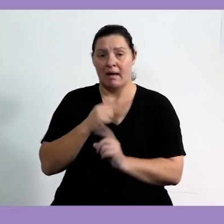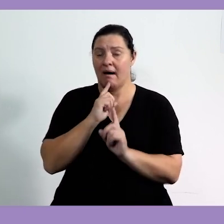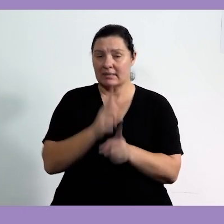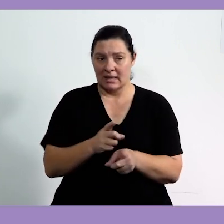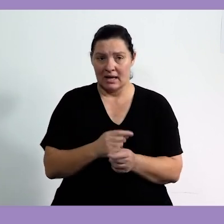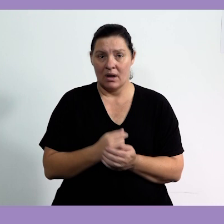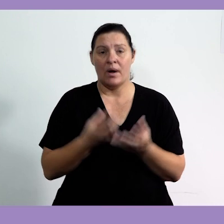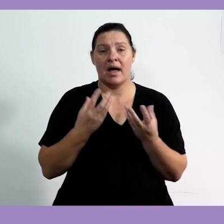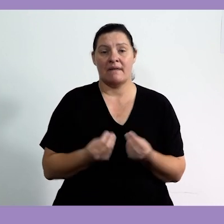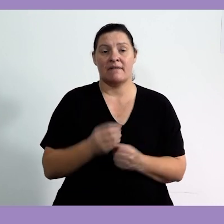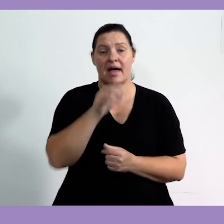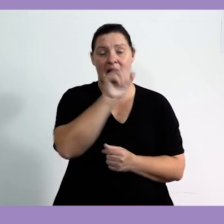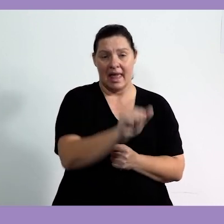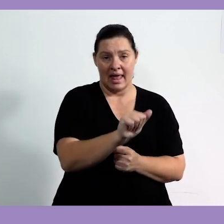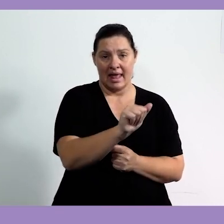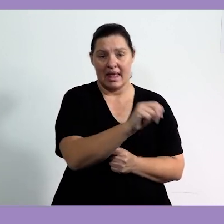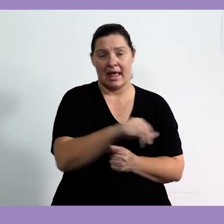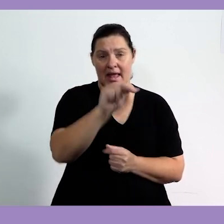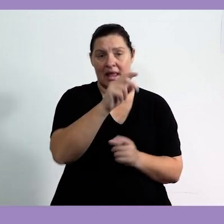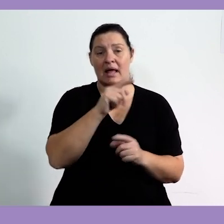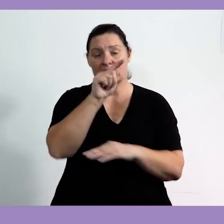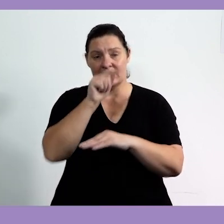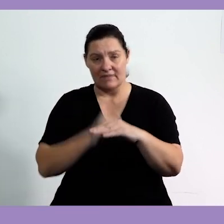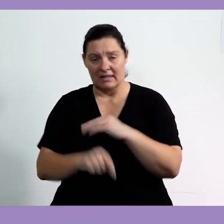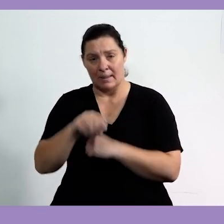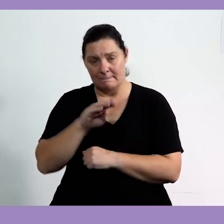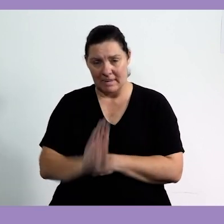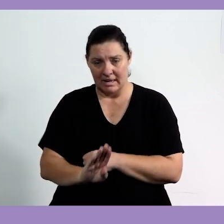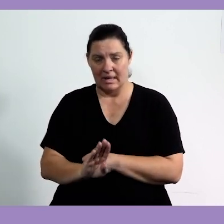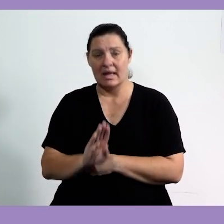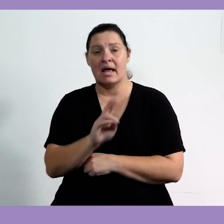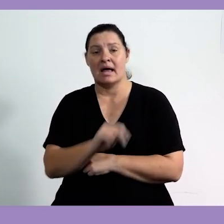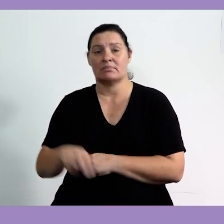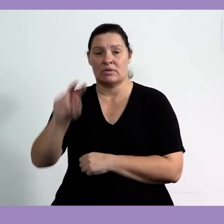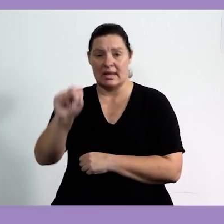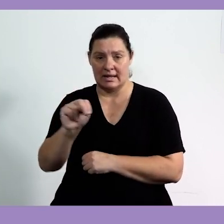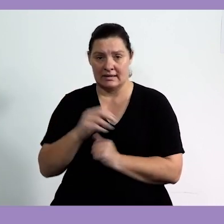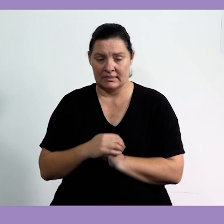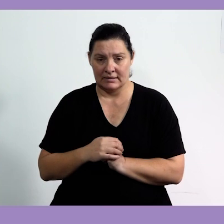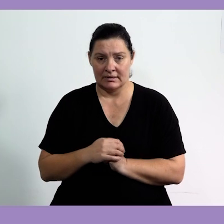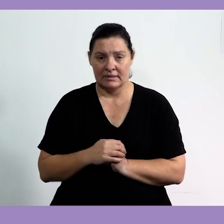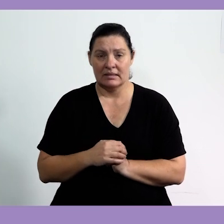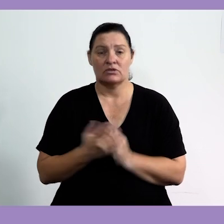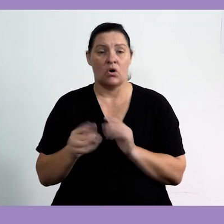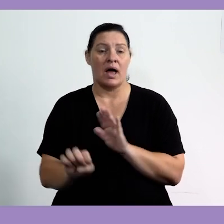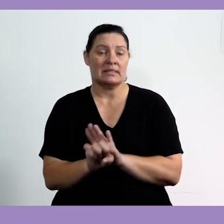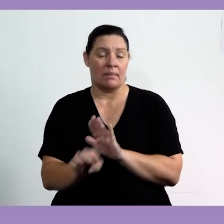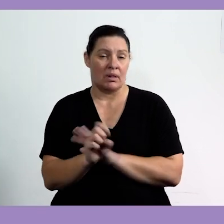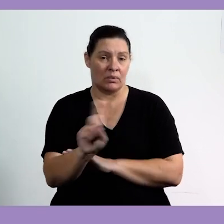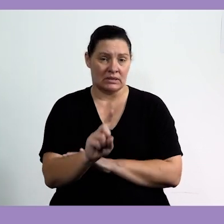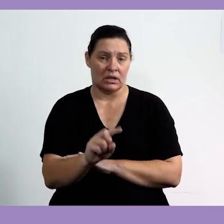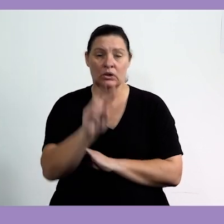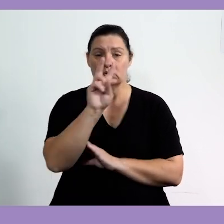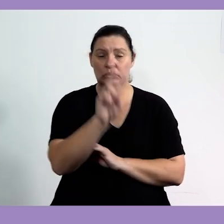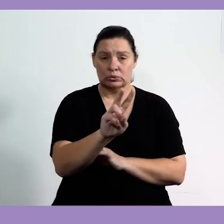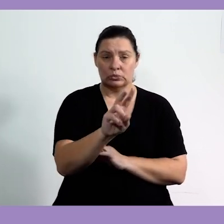as our answer, we have a to the exponent n divided by b to the exponent n. An example of this